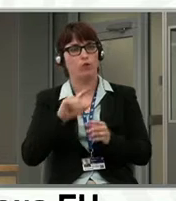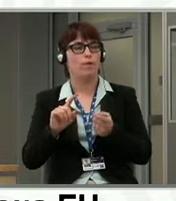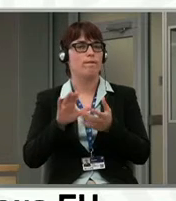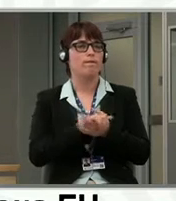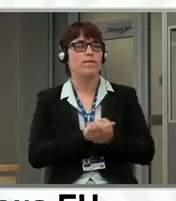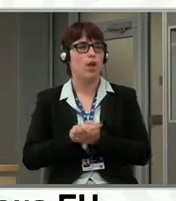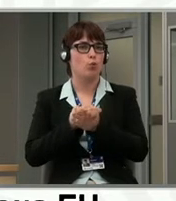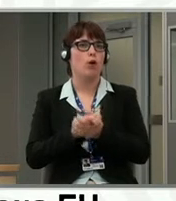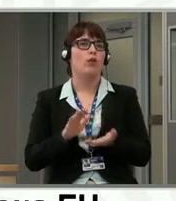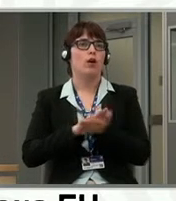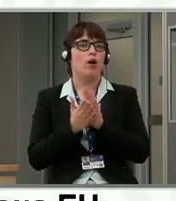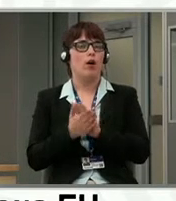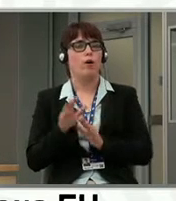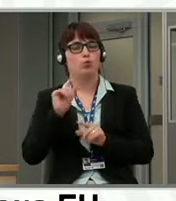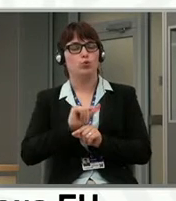policies